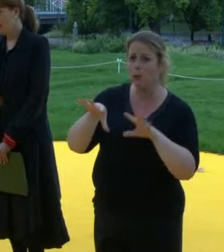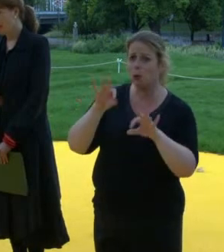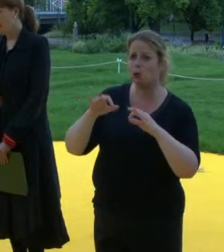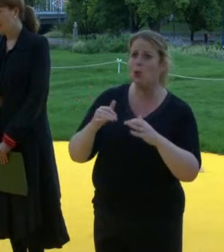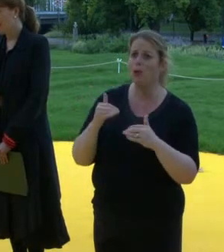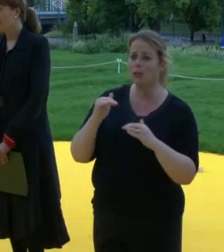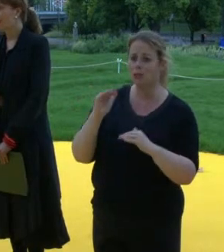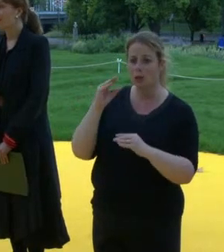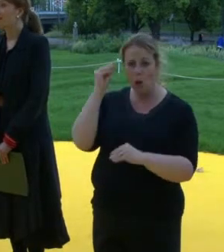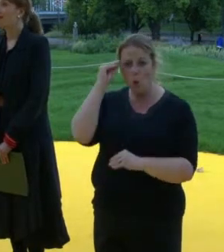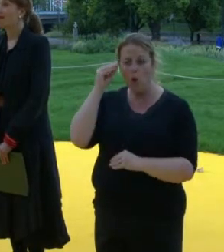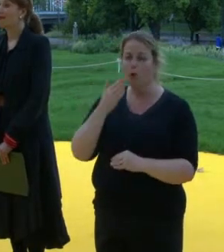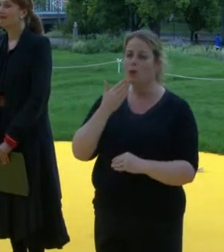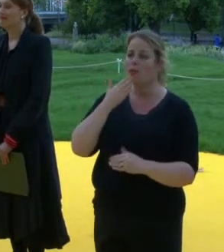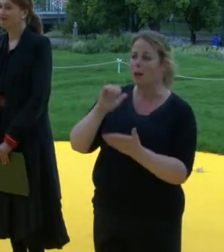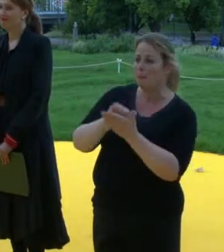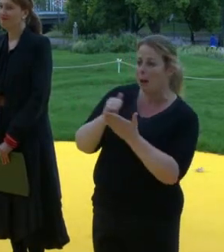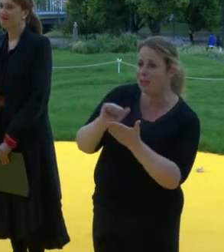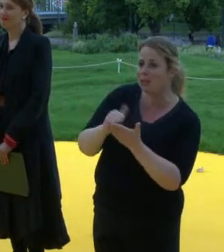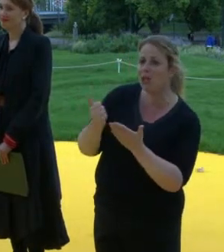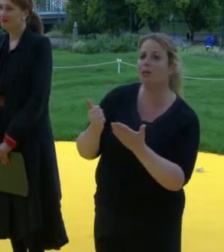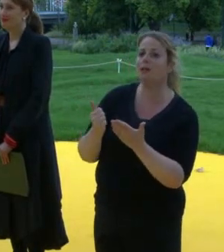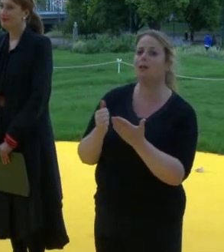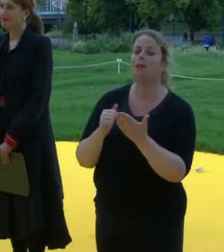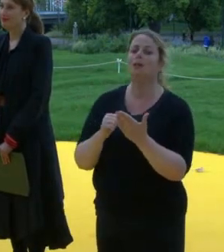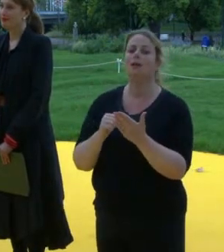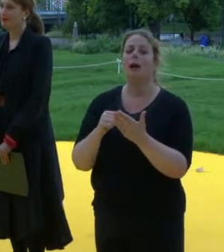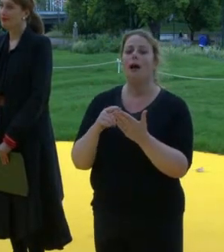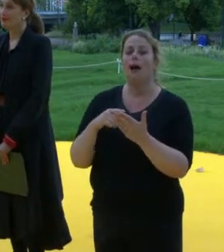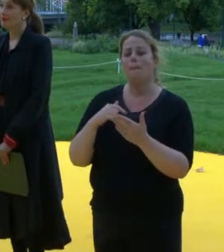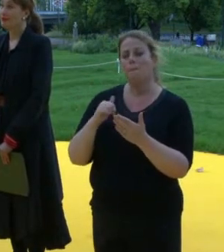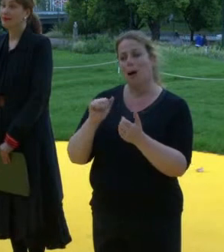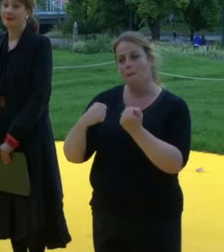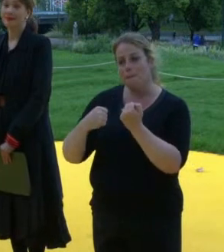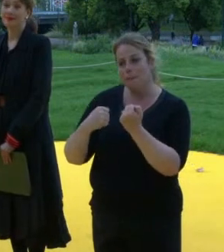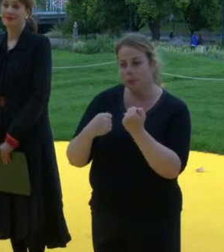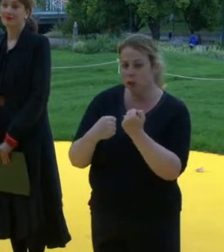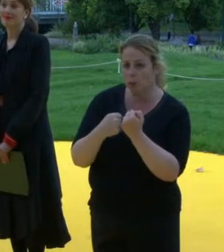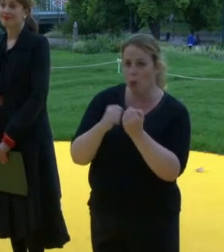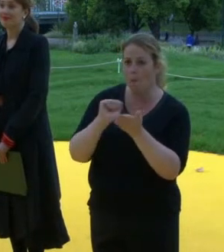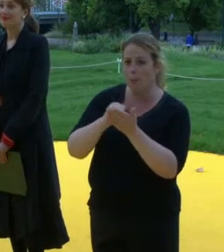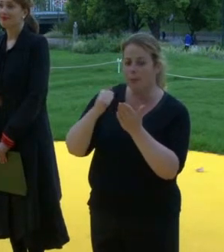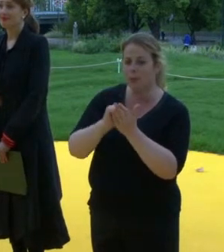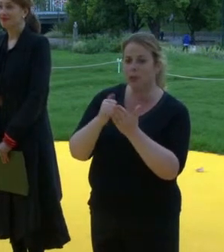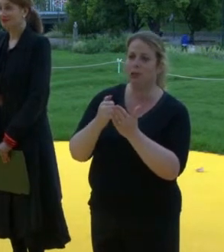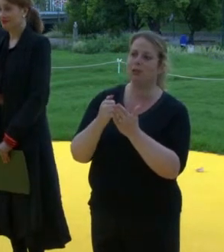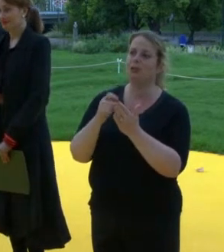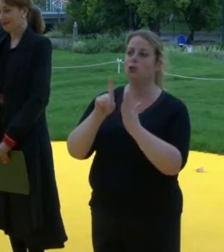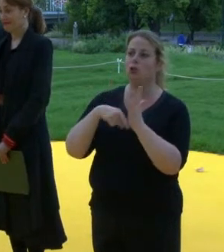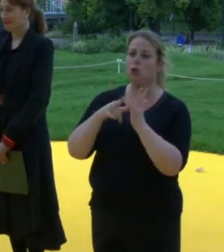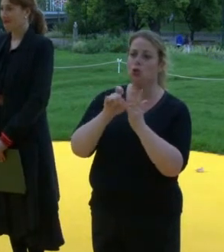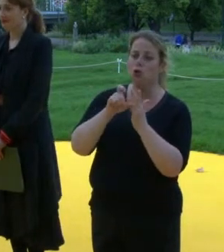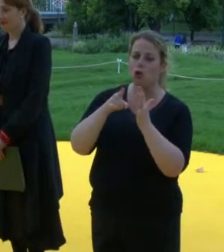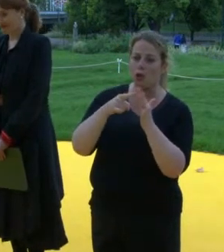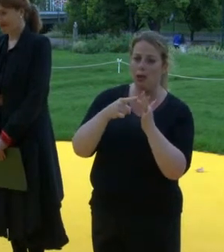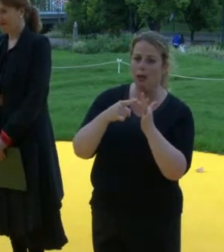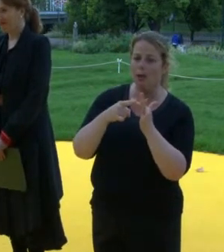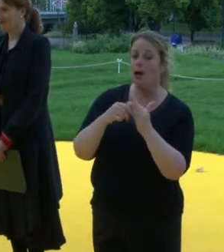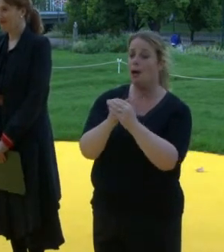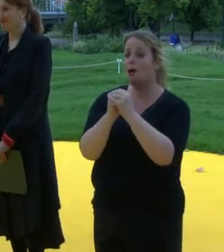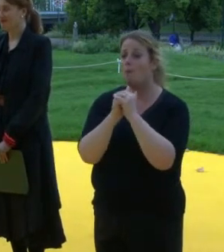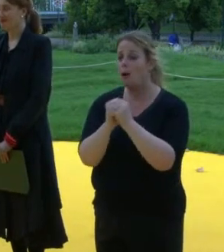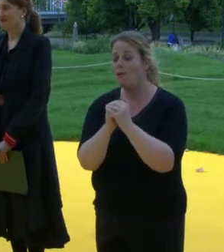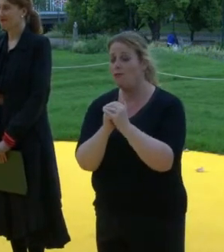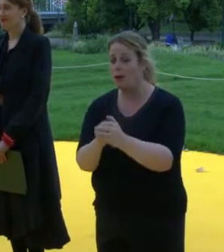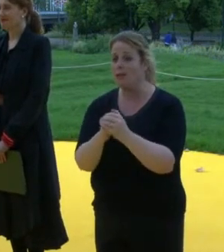thank my publisher, Eleanor Nunwin, especially my long-suffering publishers Jodie Webster and Eva Mills, and my long-standing friend and editor Hilary